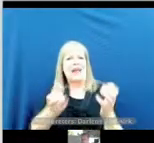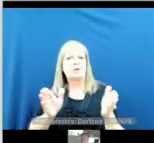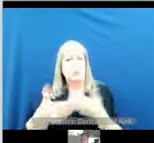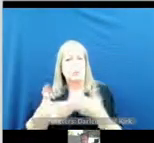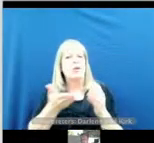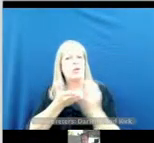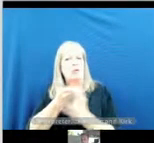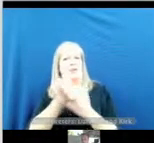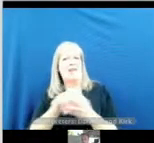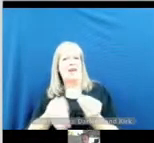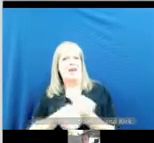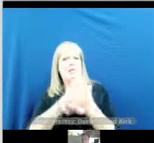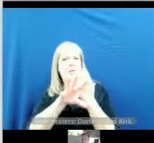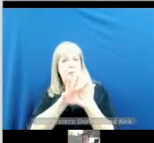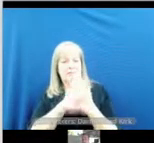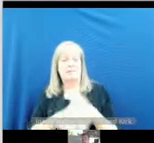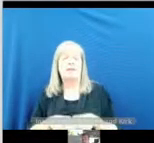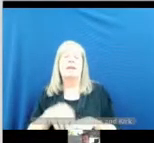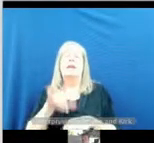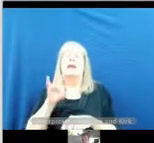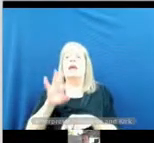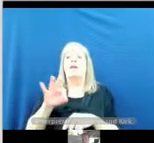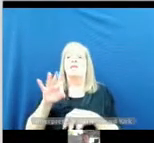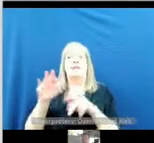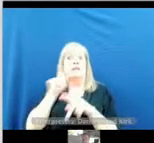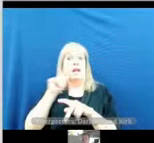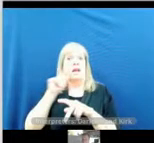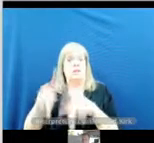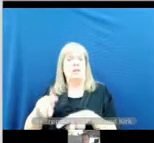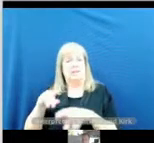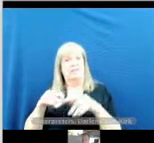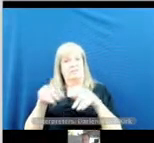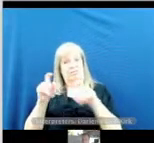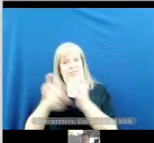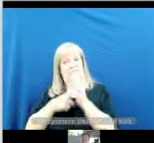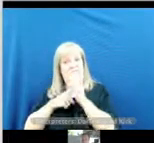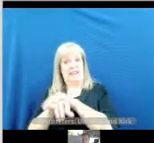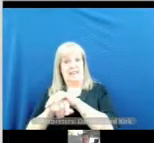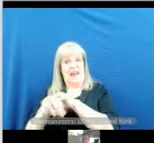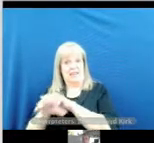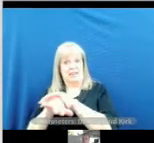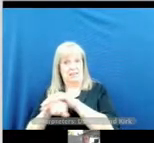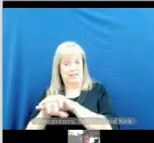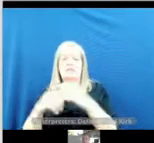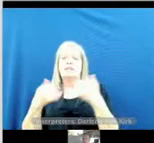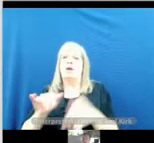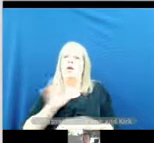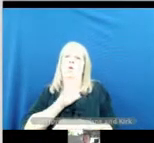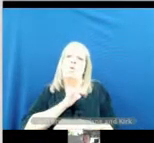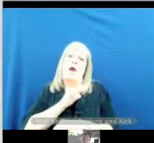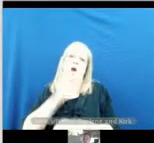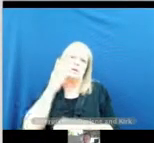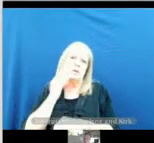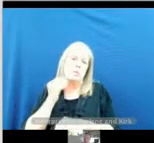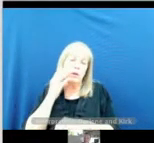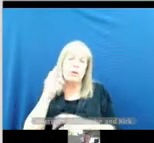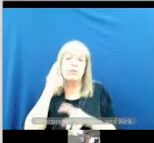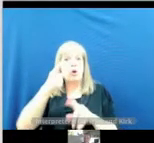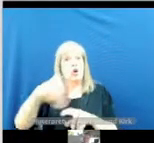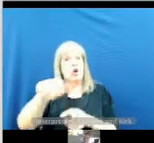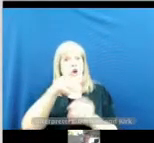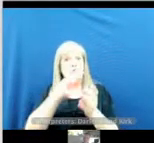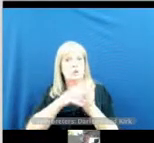And if someone is a tactile communicator, it's really a great experience particularly for students, to be able to